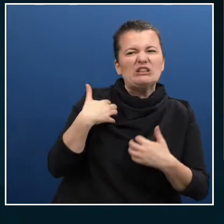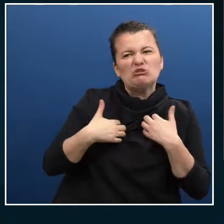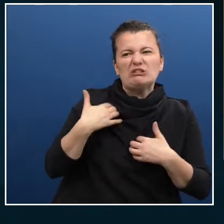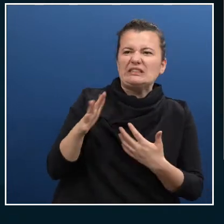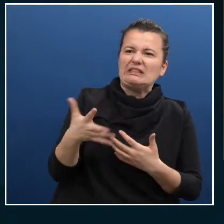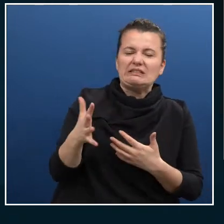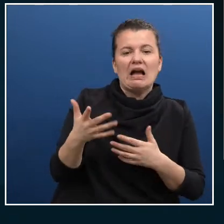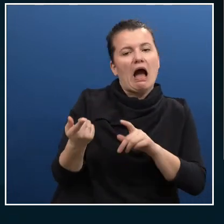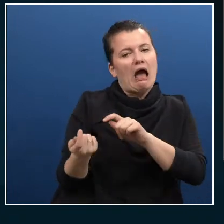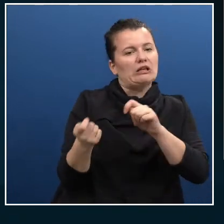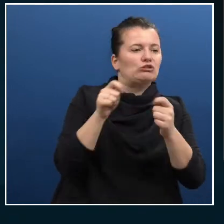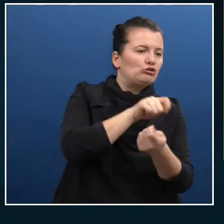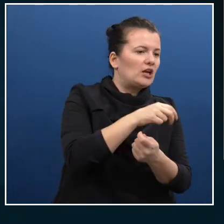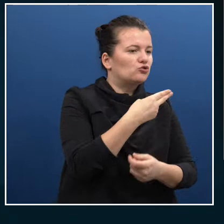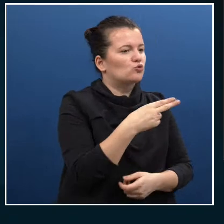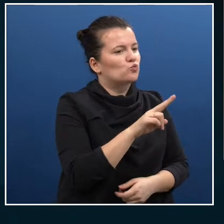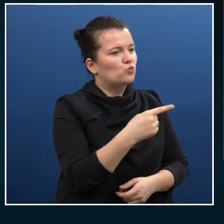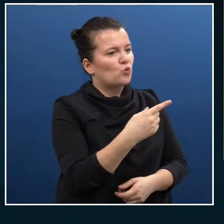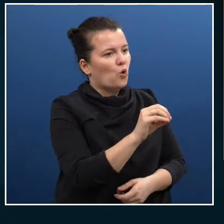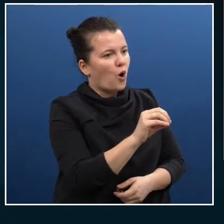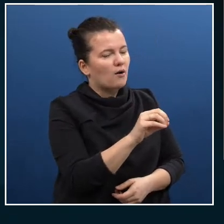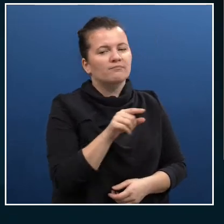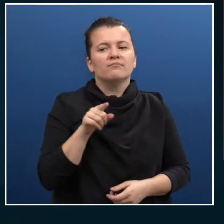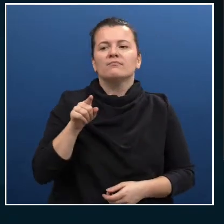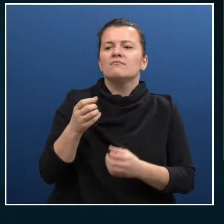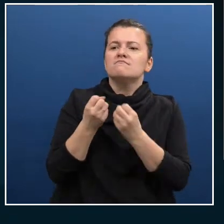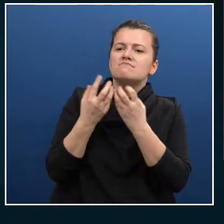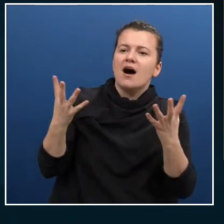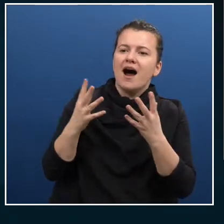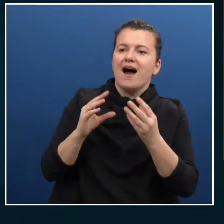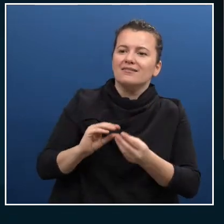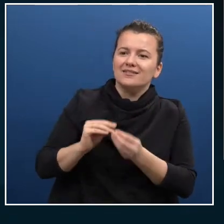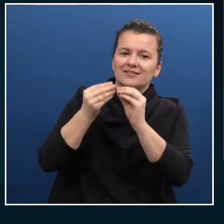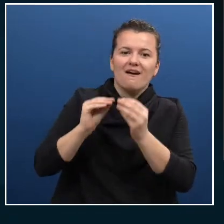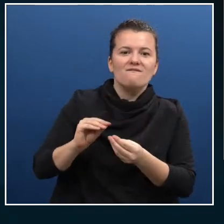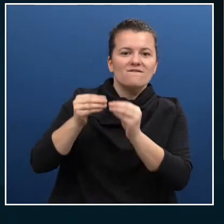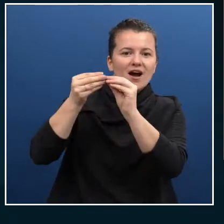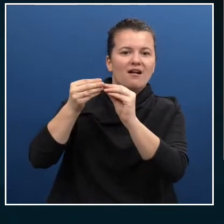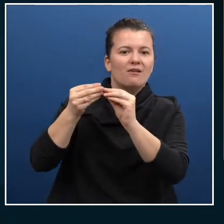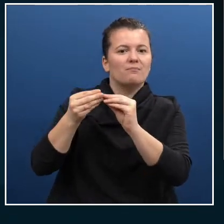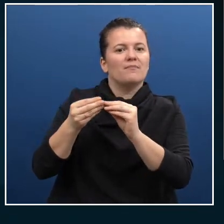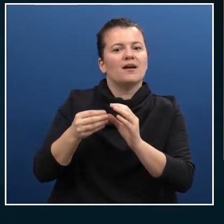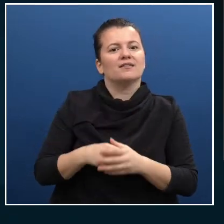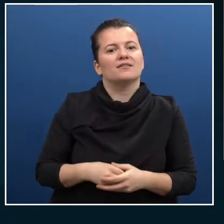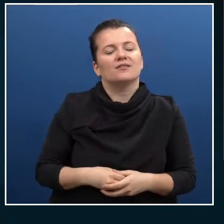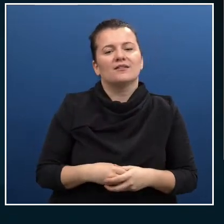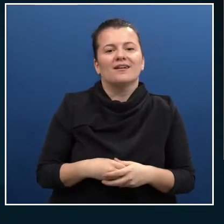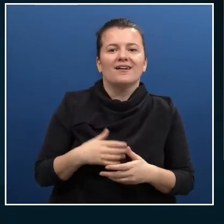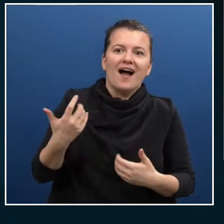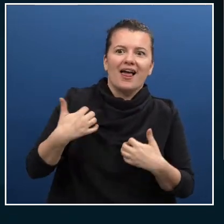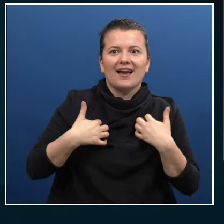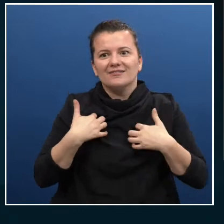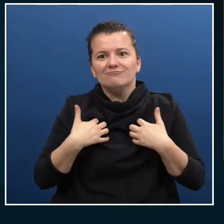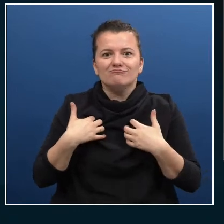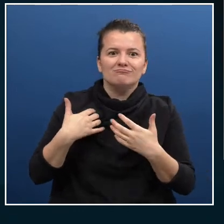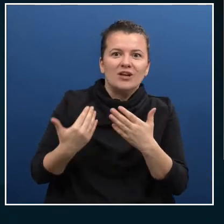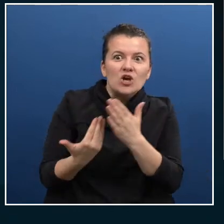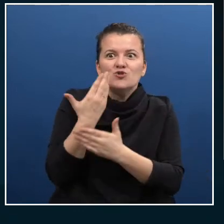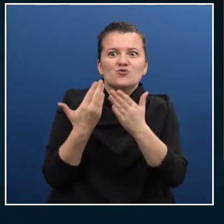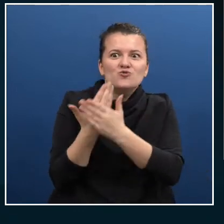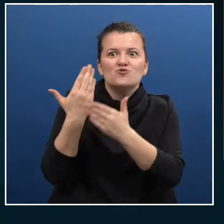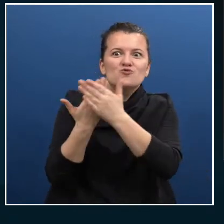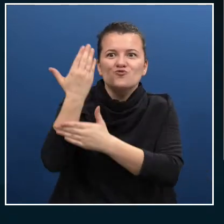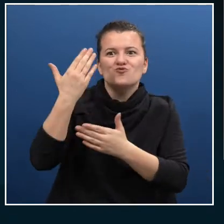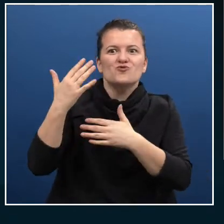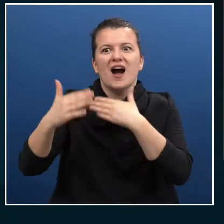there was not so many development in it, and yeah, I like always to be on the edge of the new things.